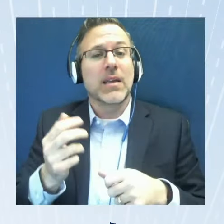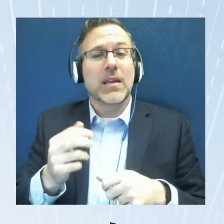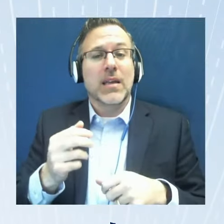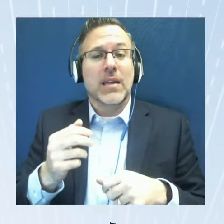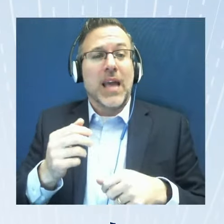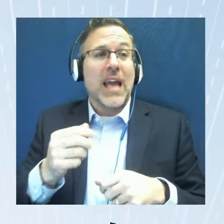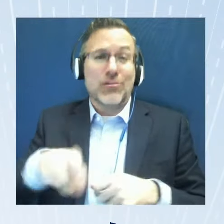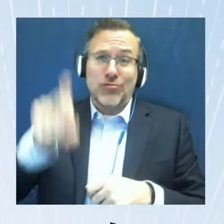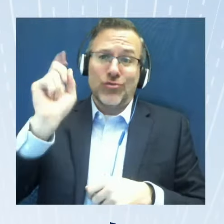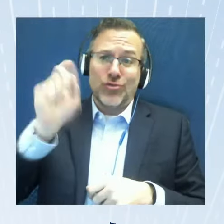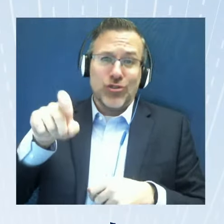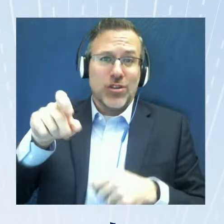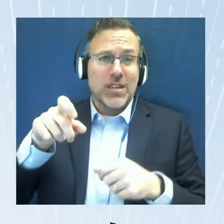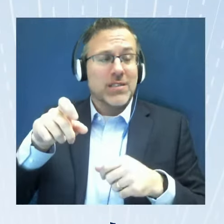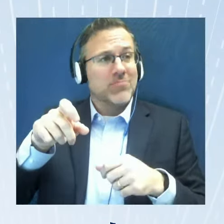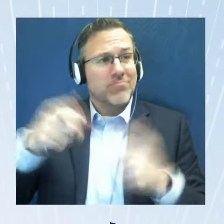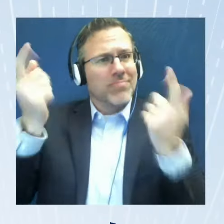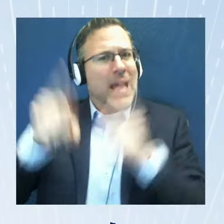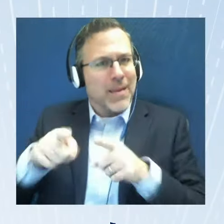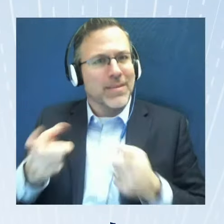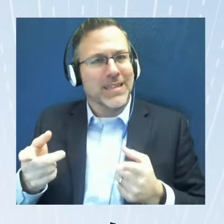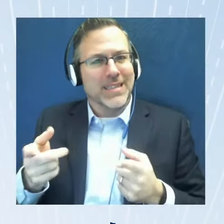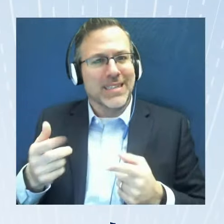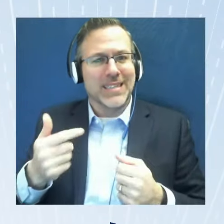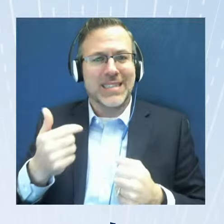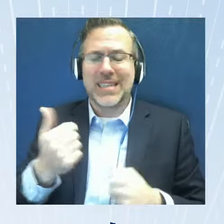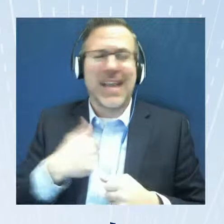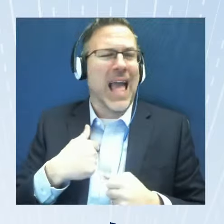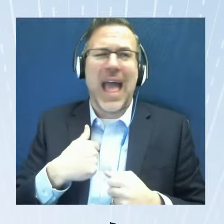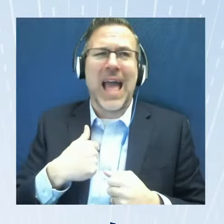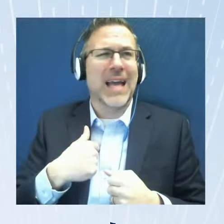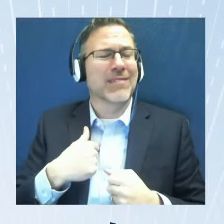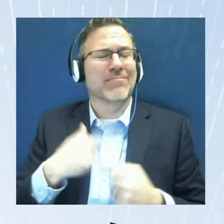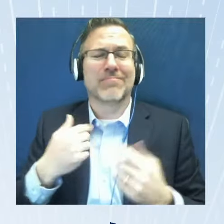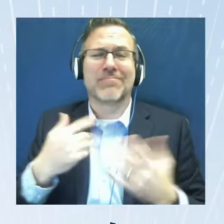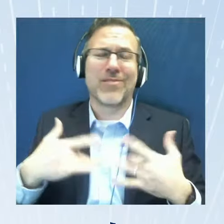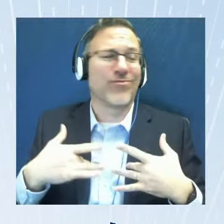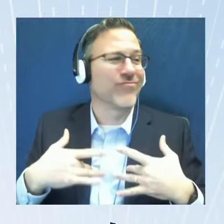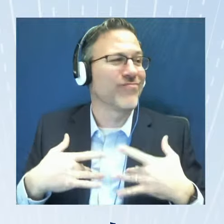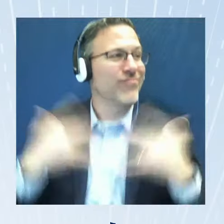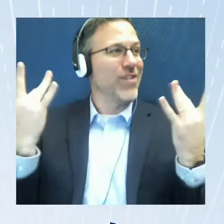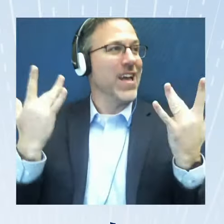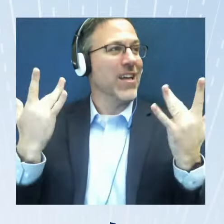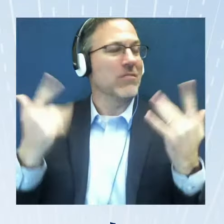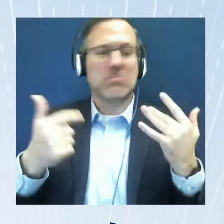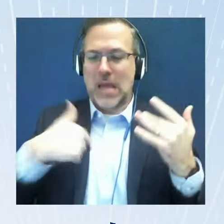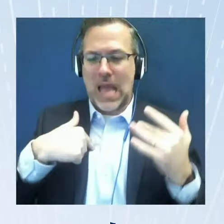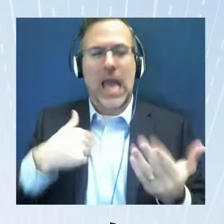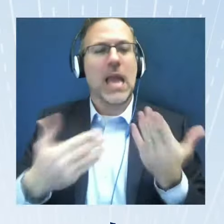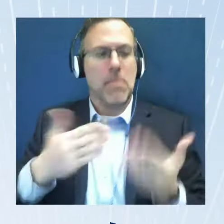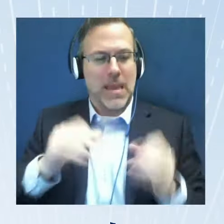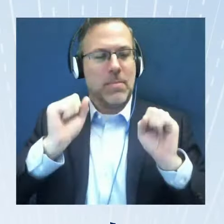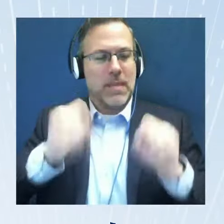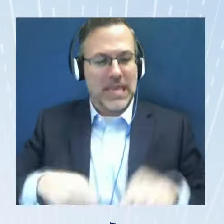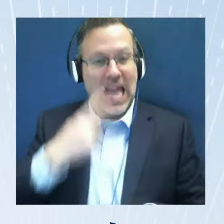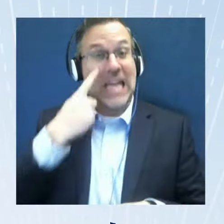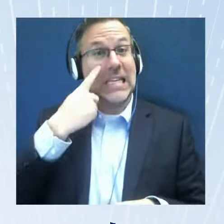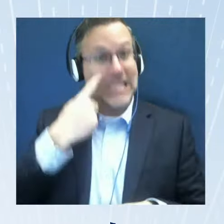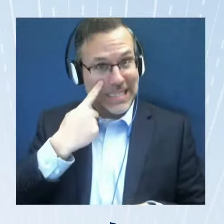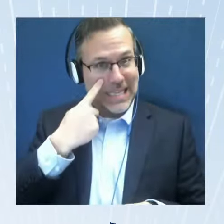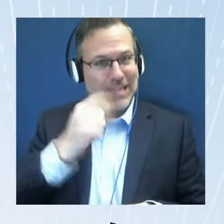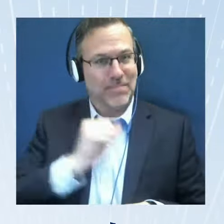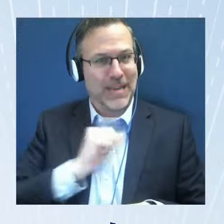done. And I'm so glad I might get a chance to see it. So thank you. Thank you. Can